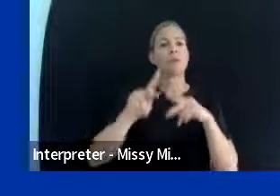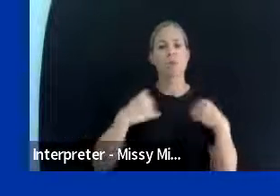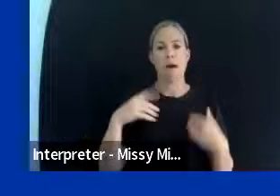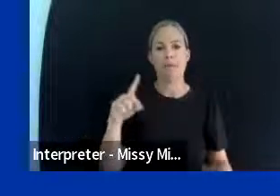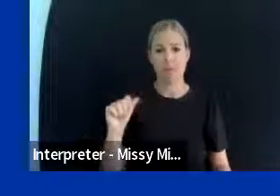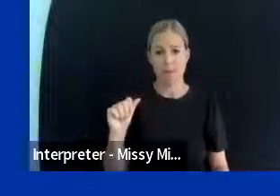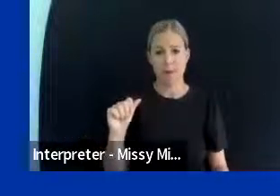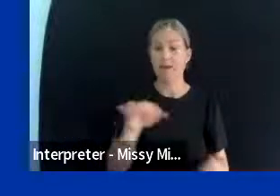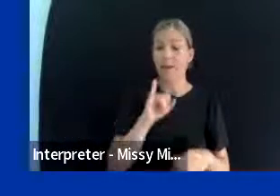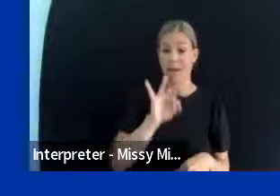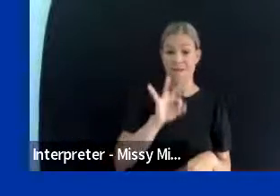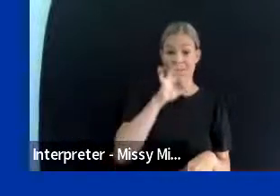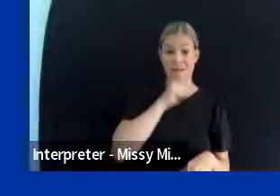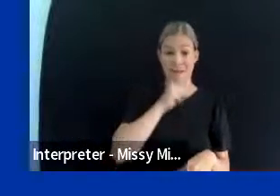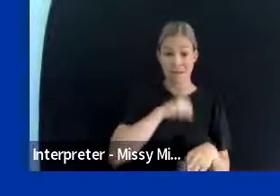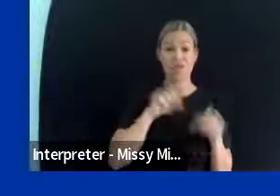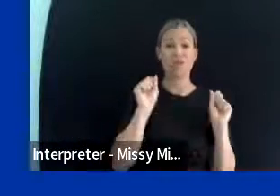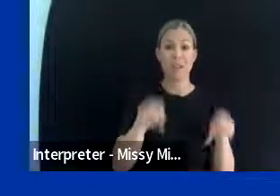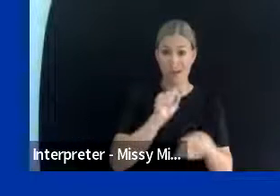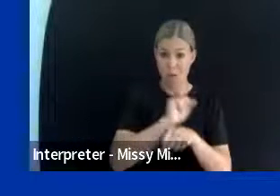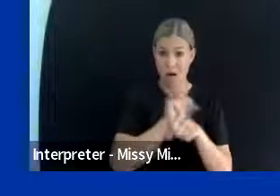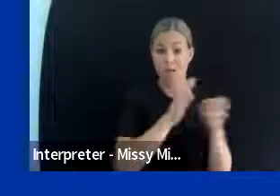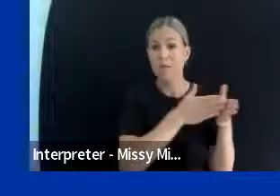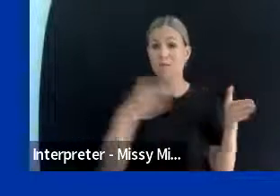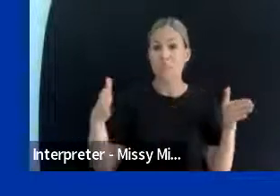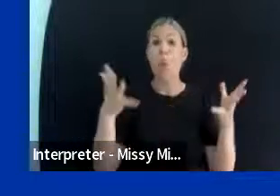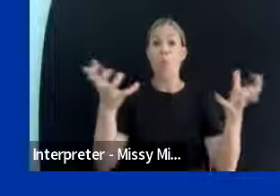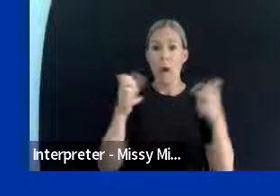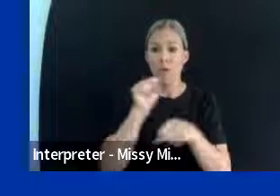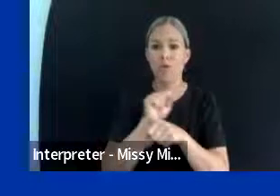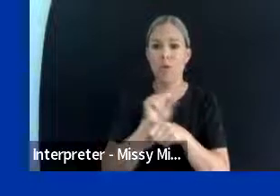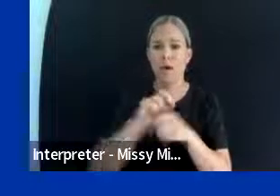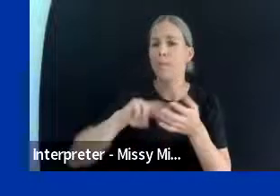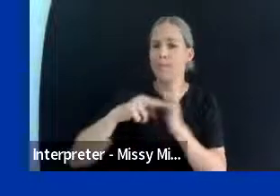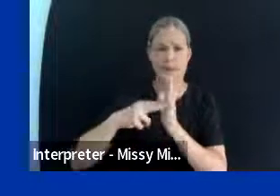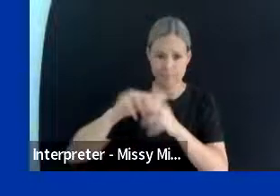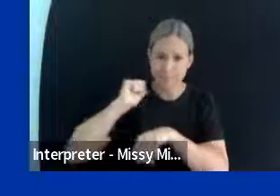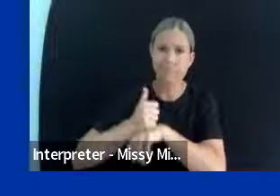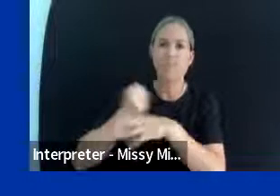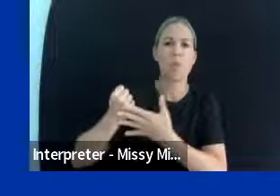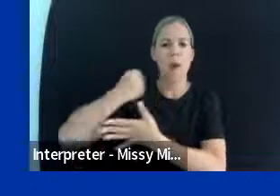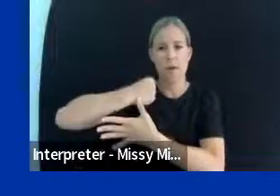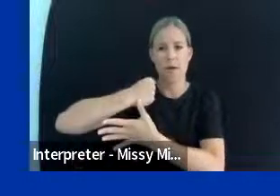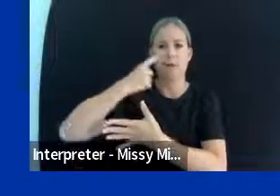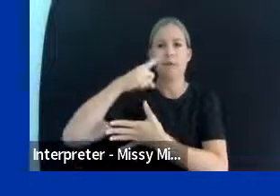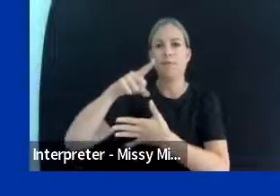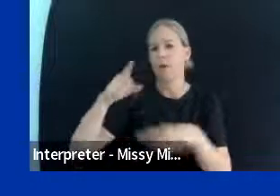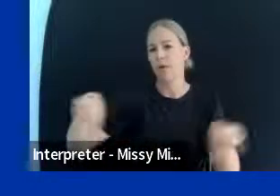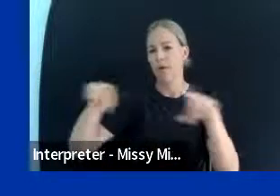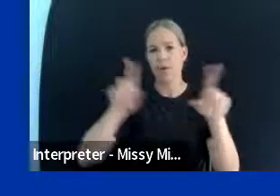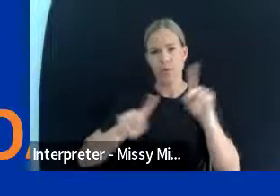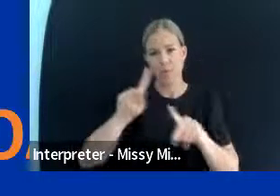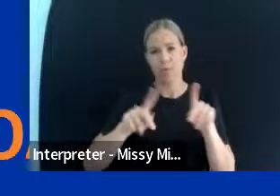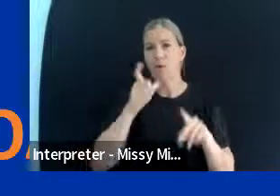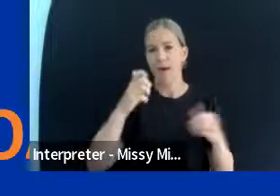working age who desire to become employed. So it sets employment as that priority service goal for people in our